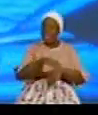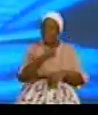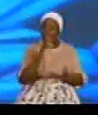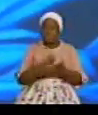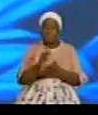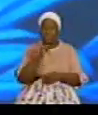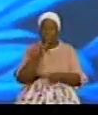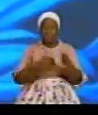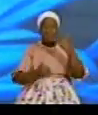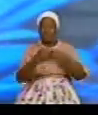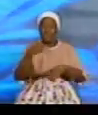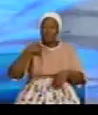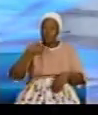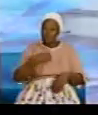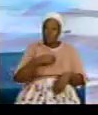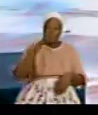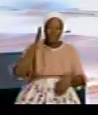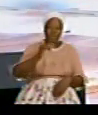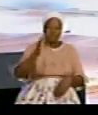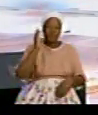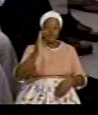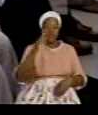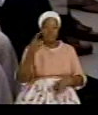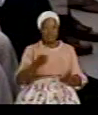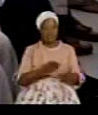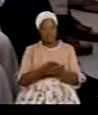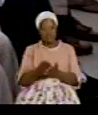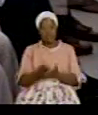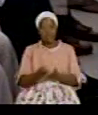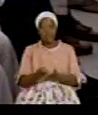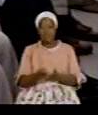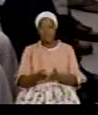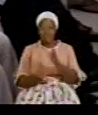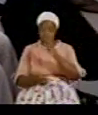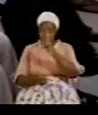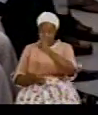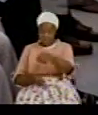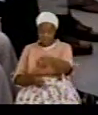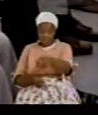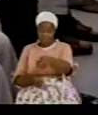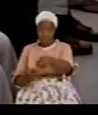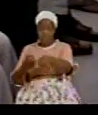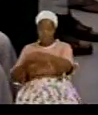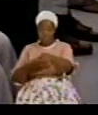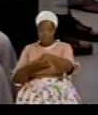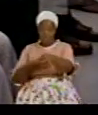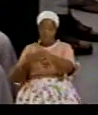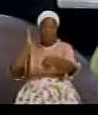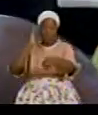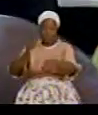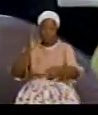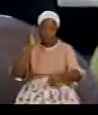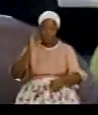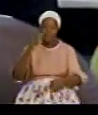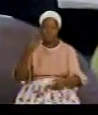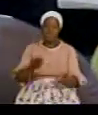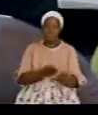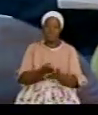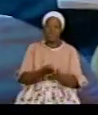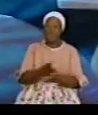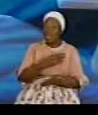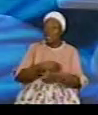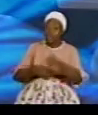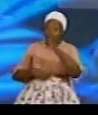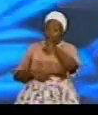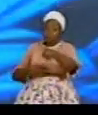offended, we will preach the truth. You will preach the truth. And you will stand for